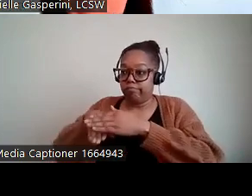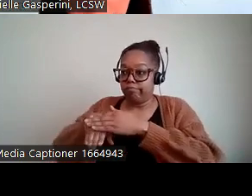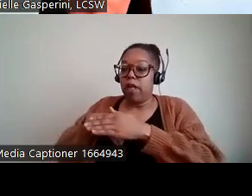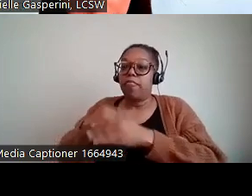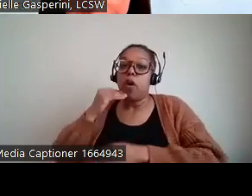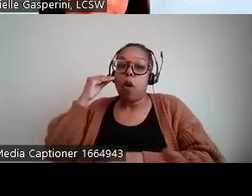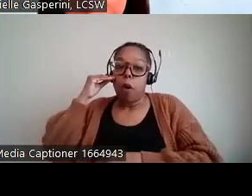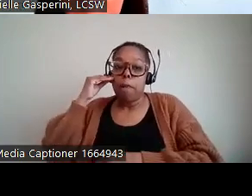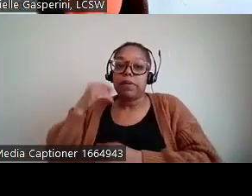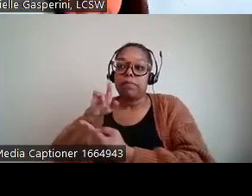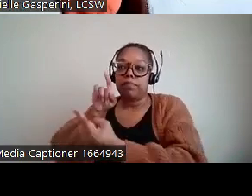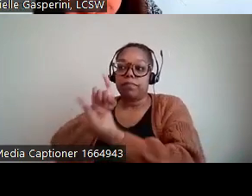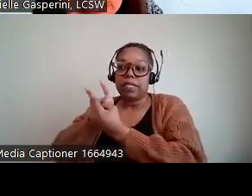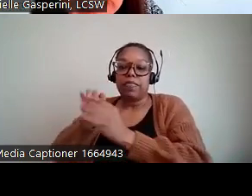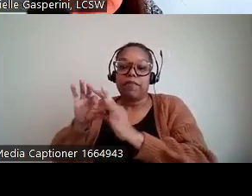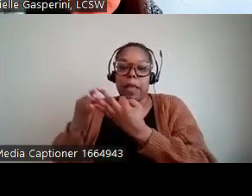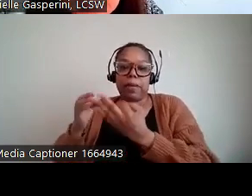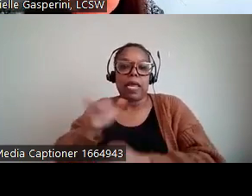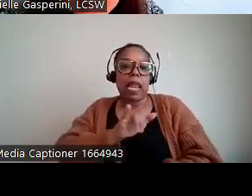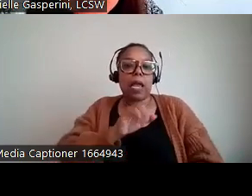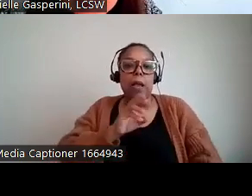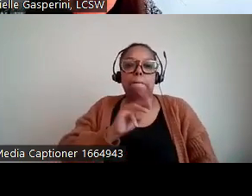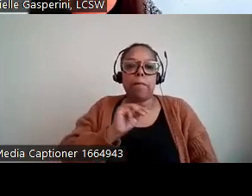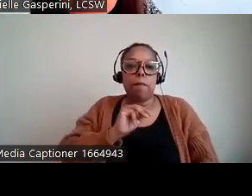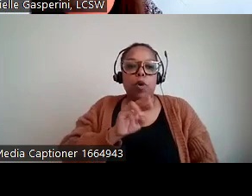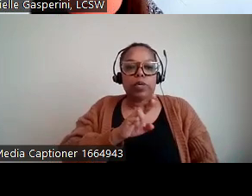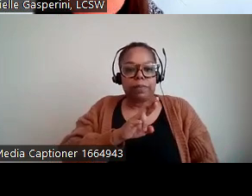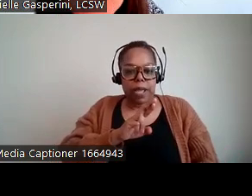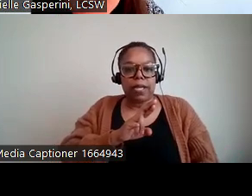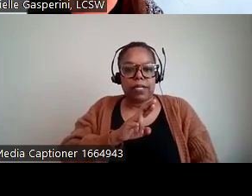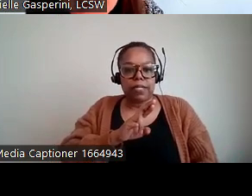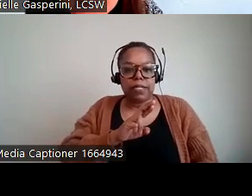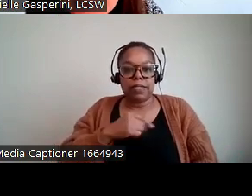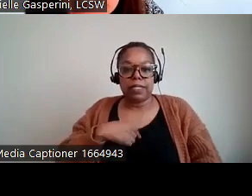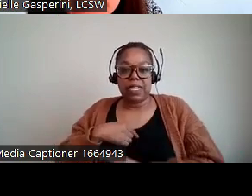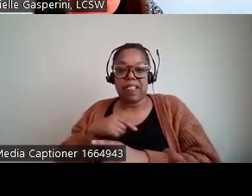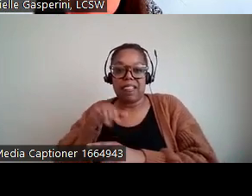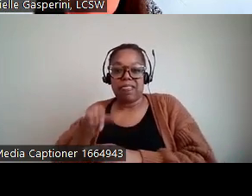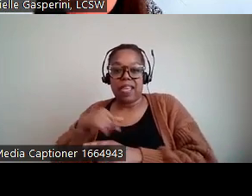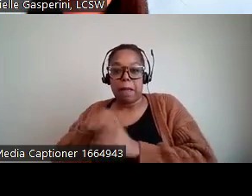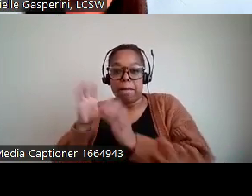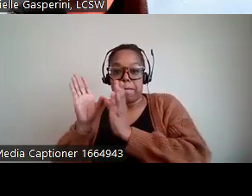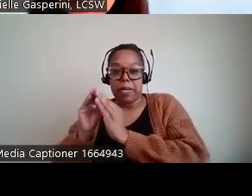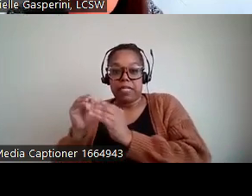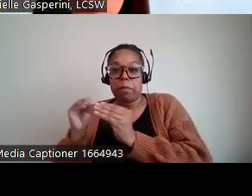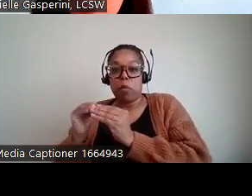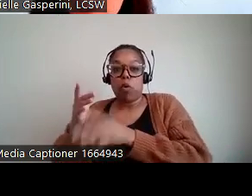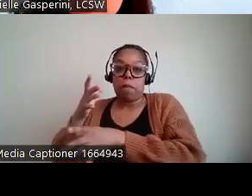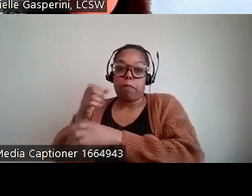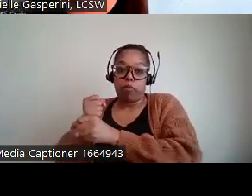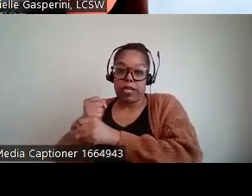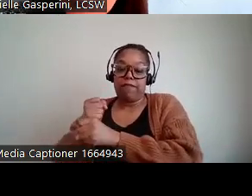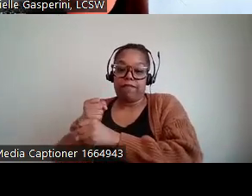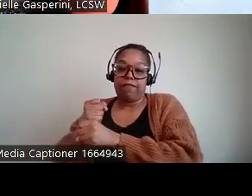mobile response did. And this is designed to be brief, but intensive. So this will only